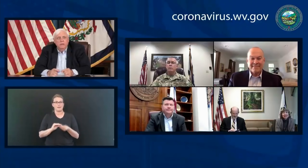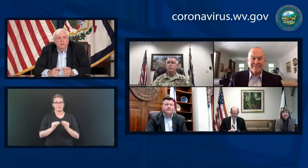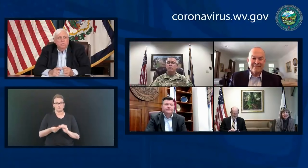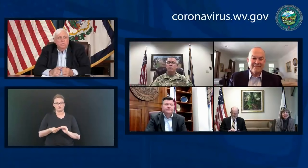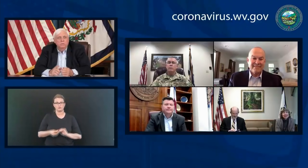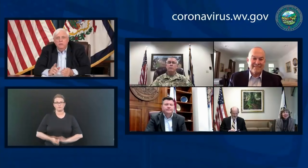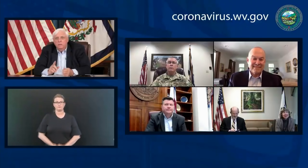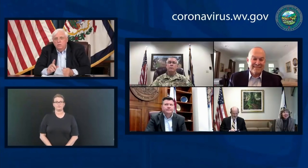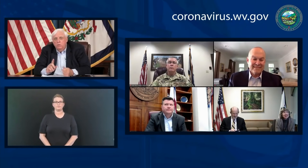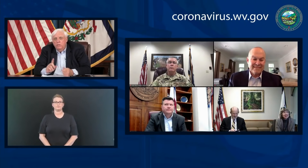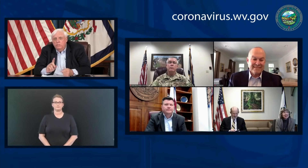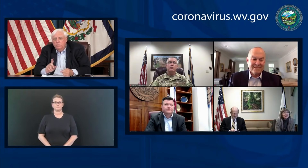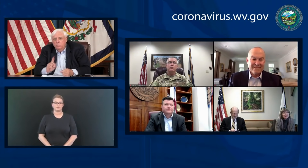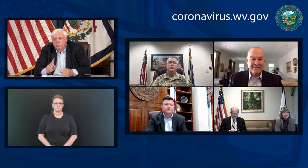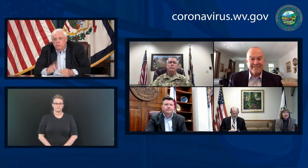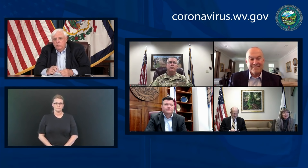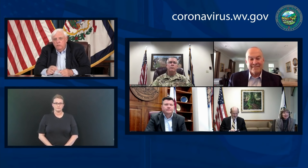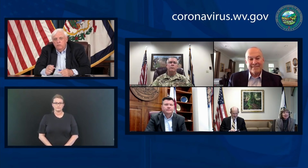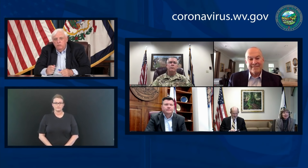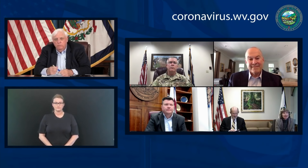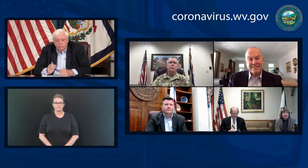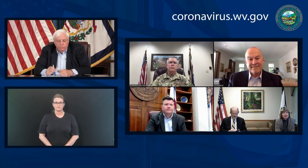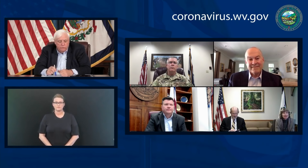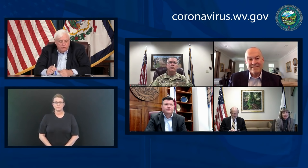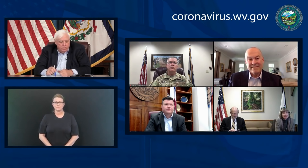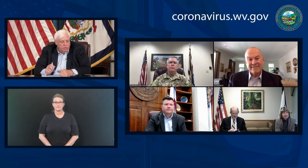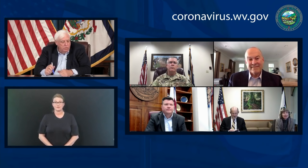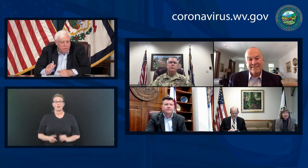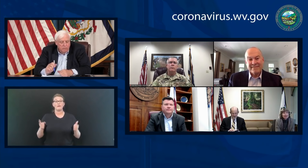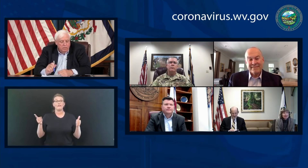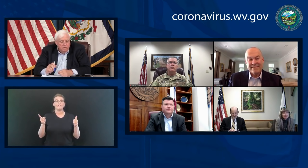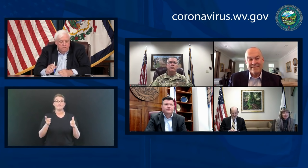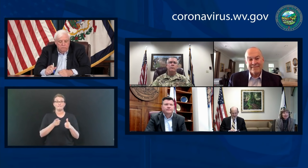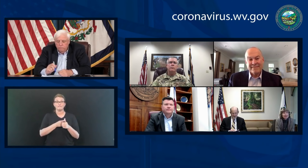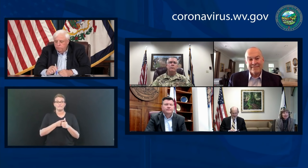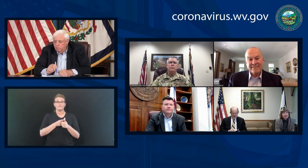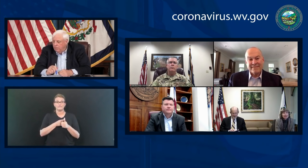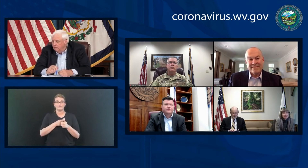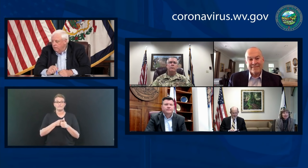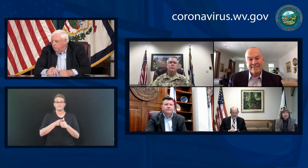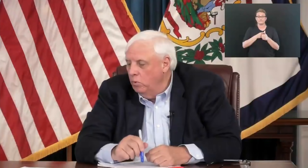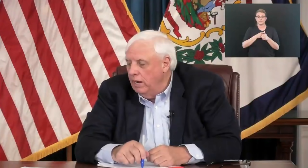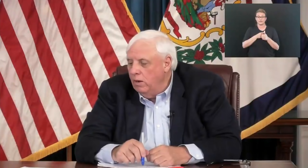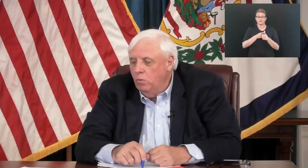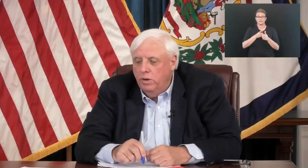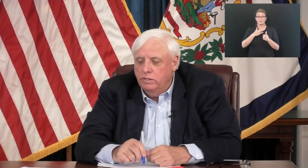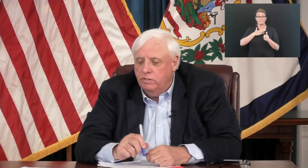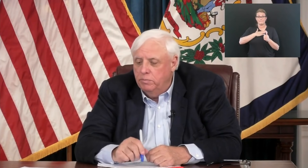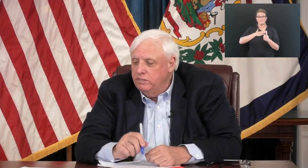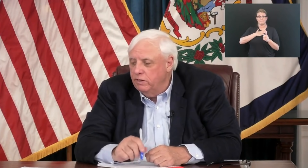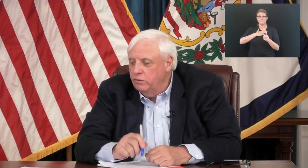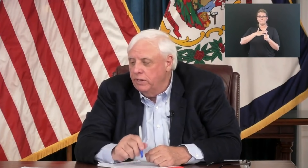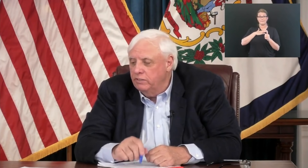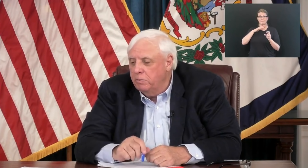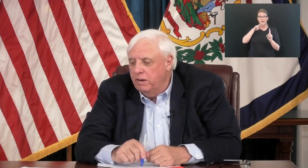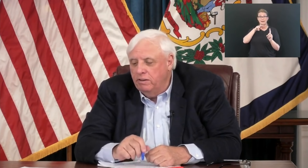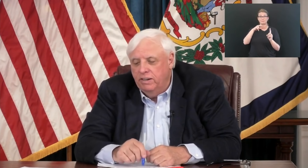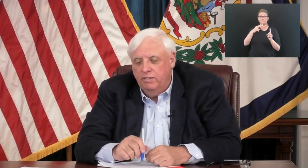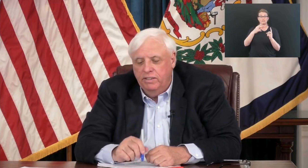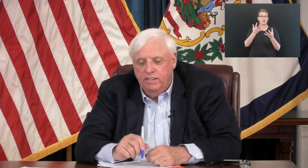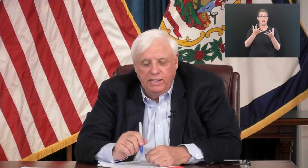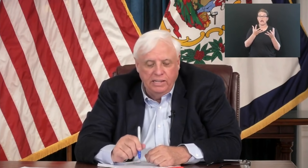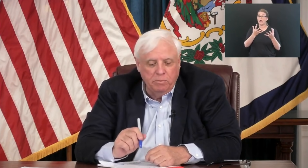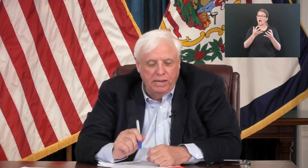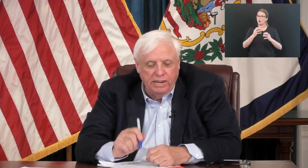Well, Phil, I want to add just one thing. First of all, from my standpoint, I want us to be so transparent